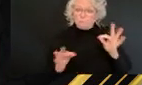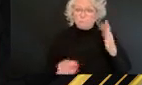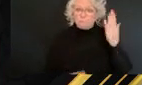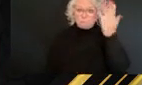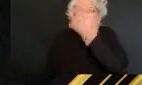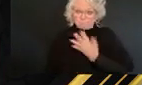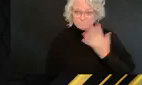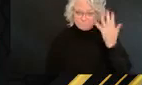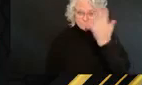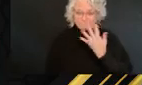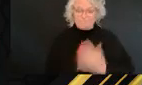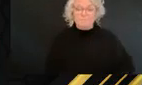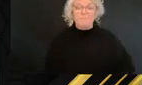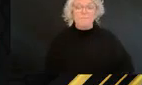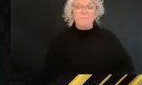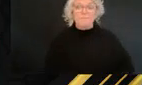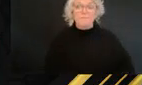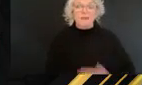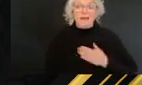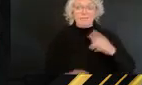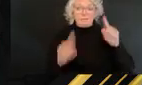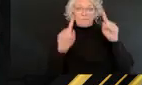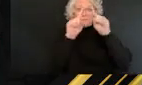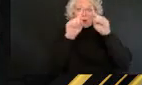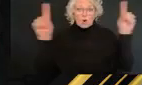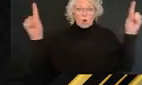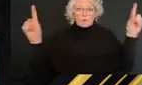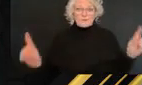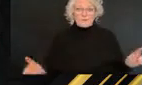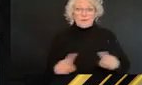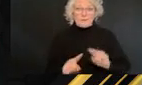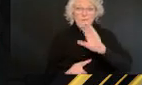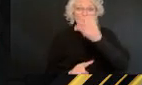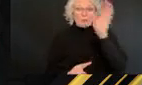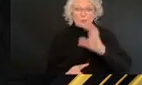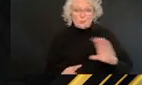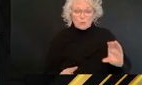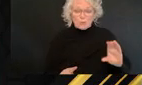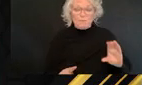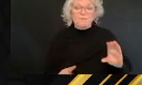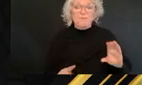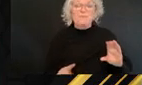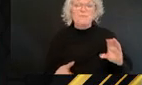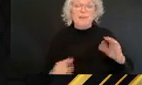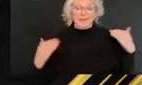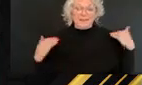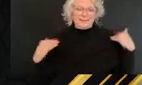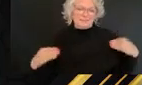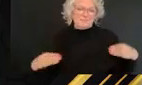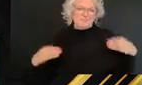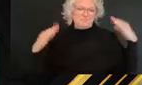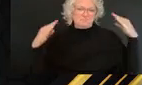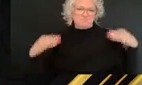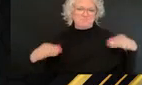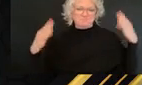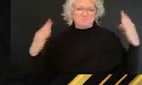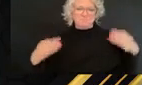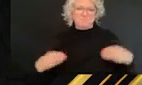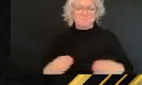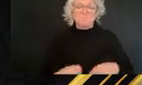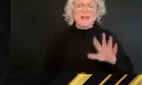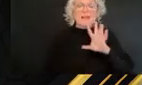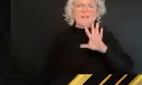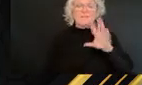a short audio description. In my horizontal Zoom screen, I'm shown from my shoulders up.